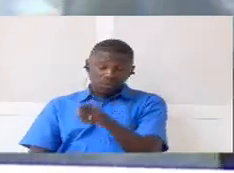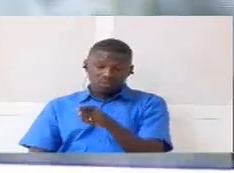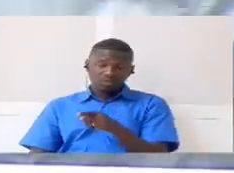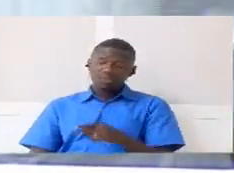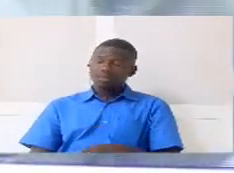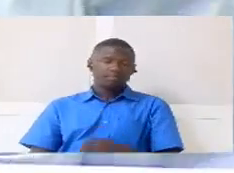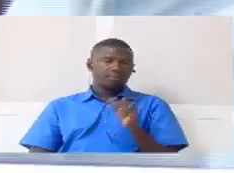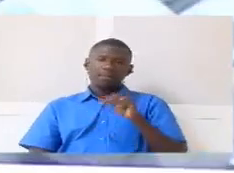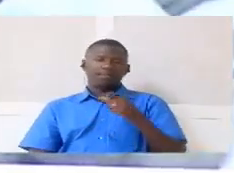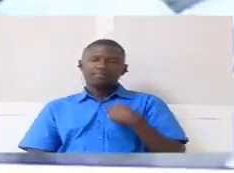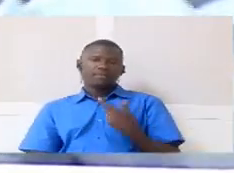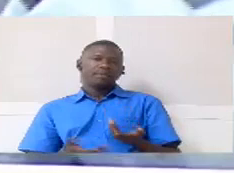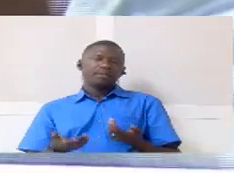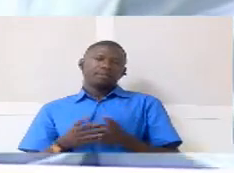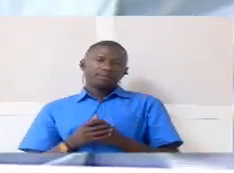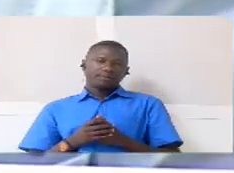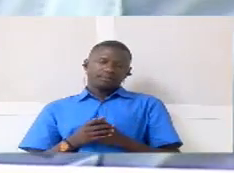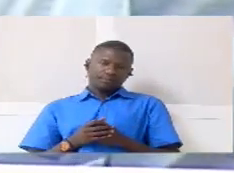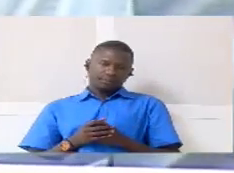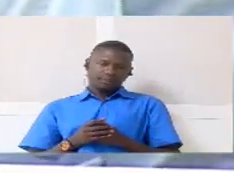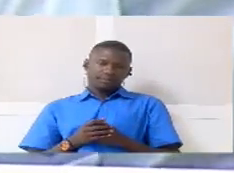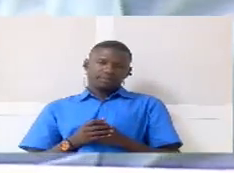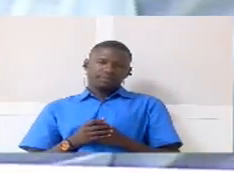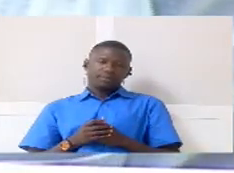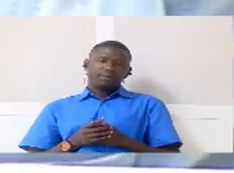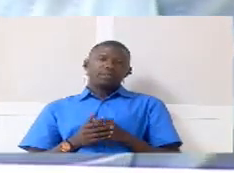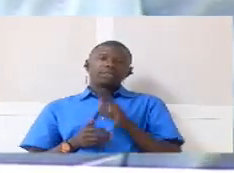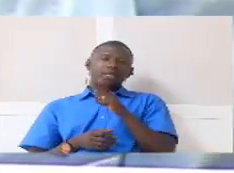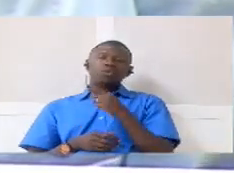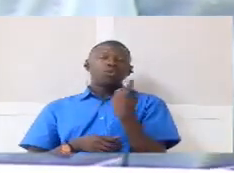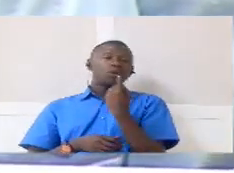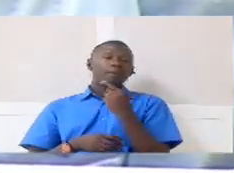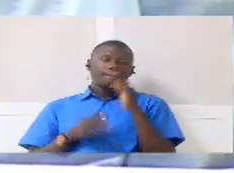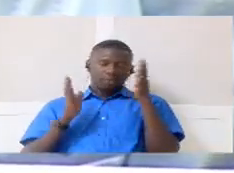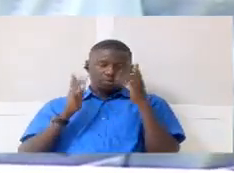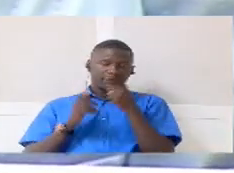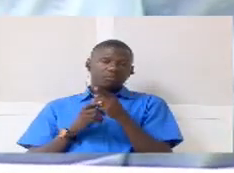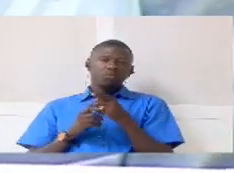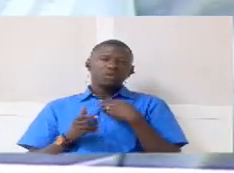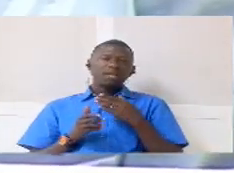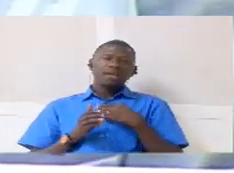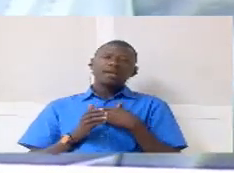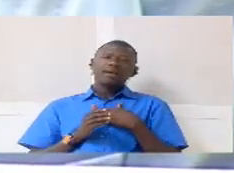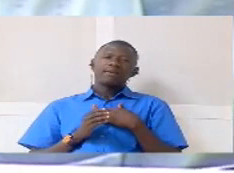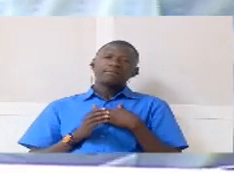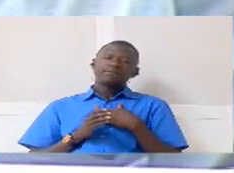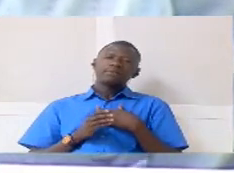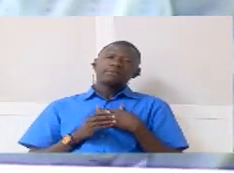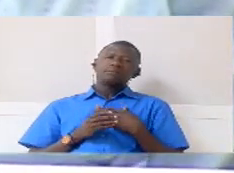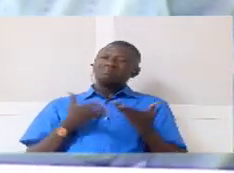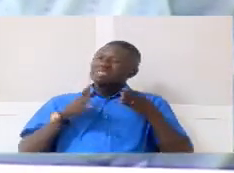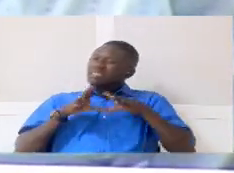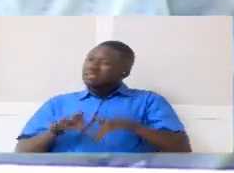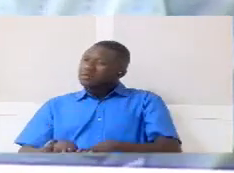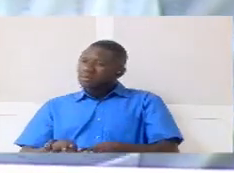the only problems in the prisons, there was also discrimination against female officers. Is